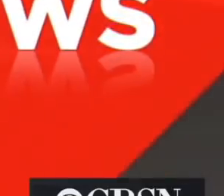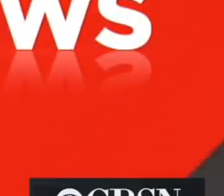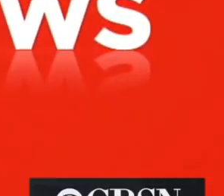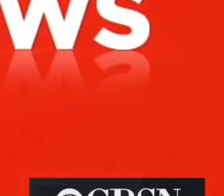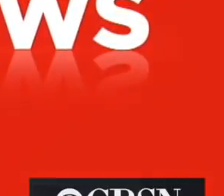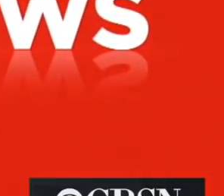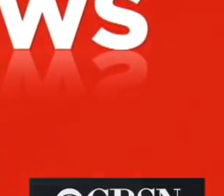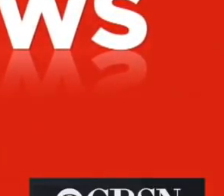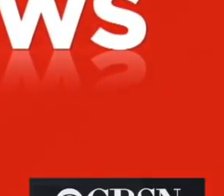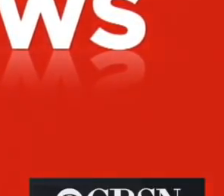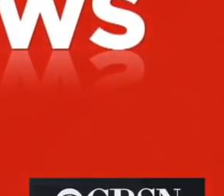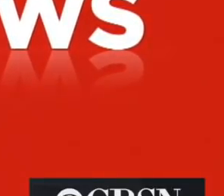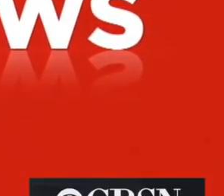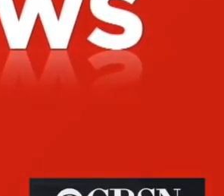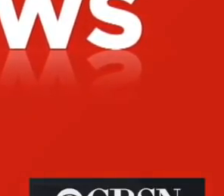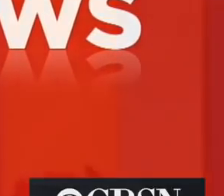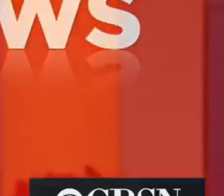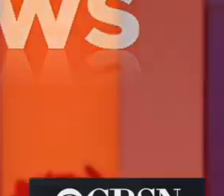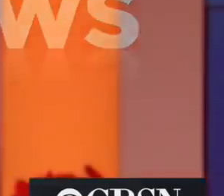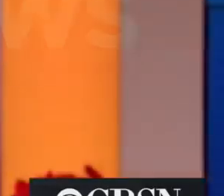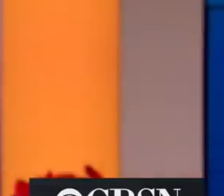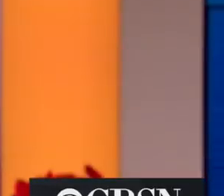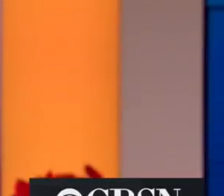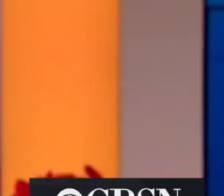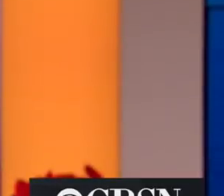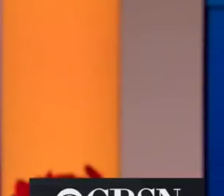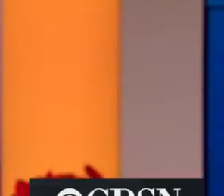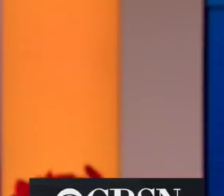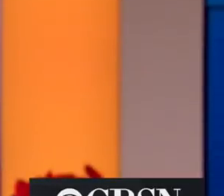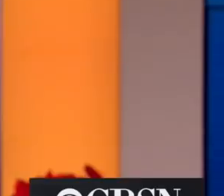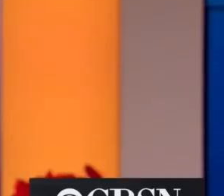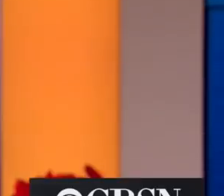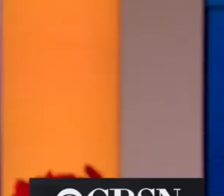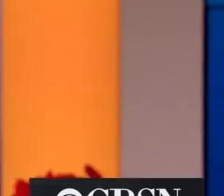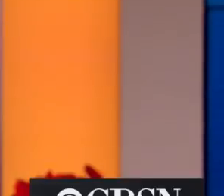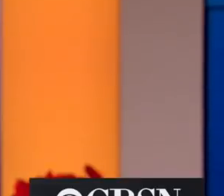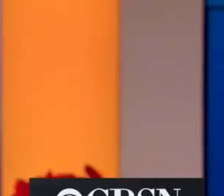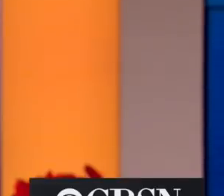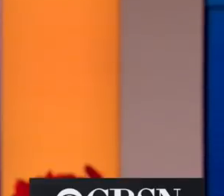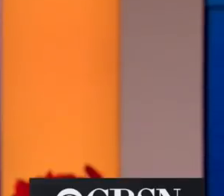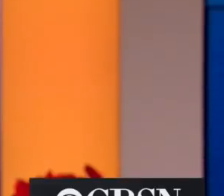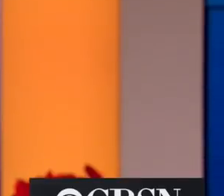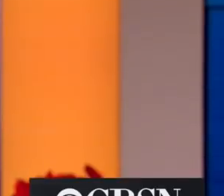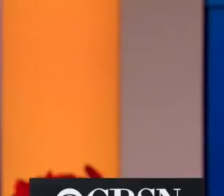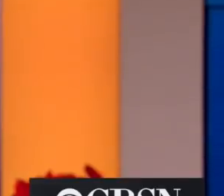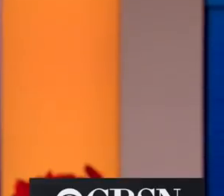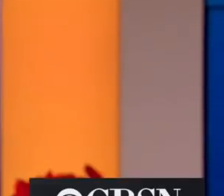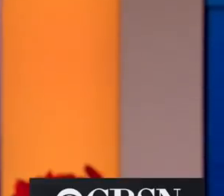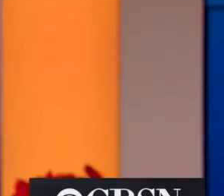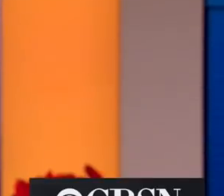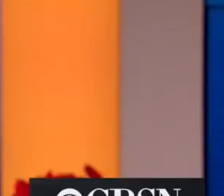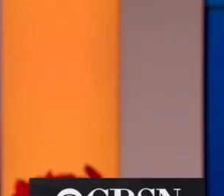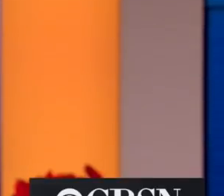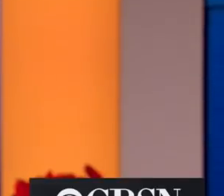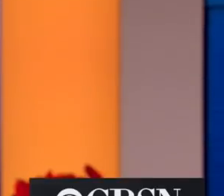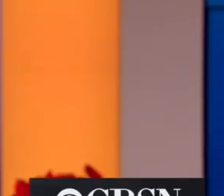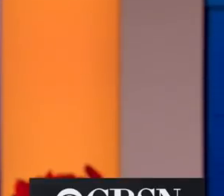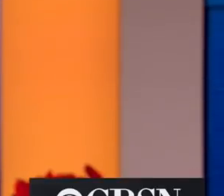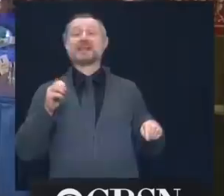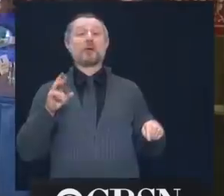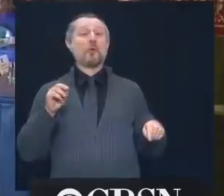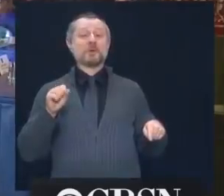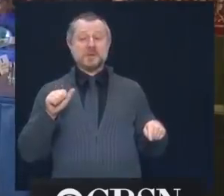This is breaking news. Governor Cuomo is giving an update on the coronavirus pandemic in New York. Let's head to that